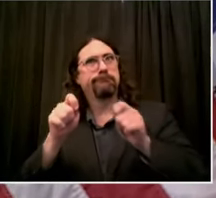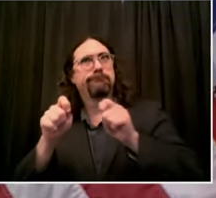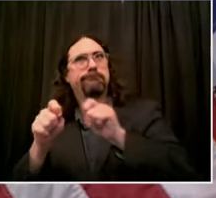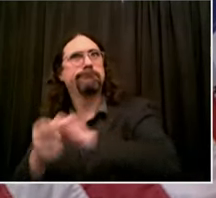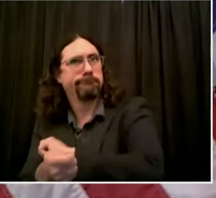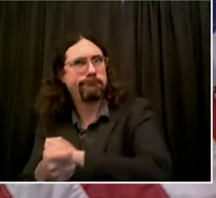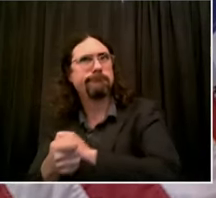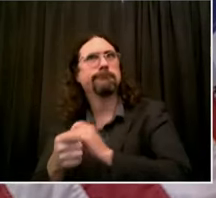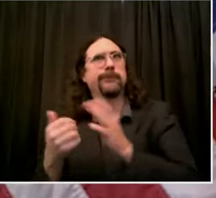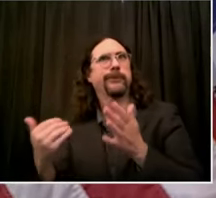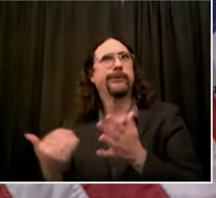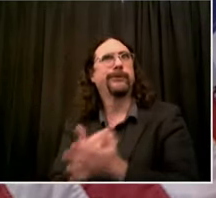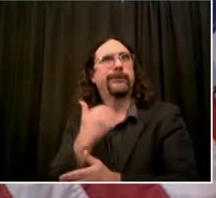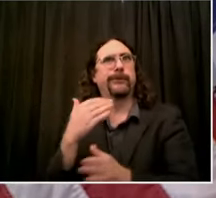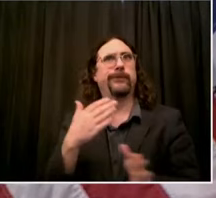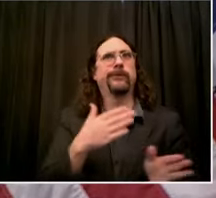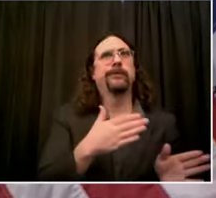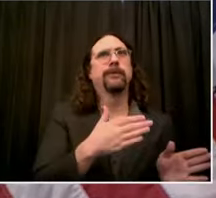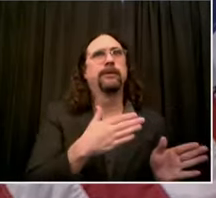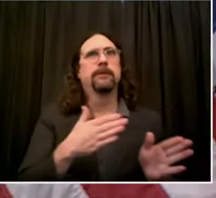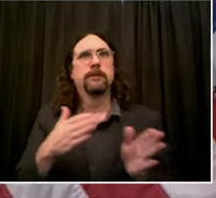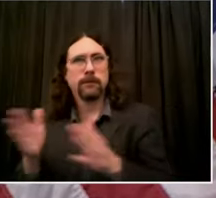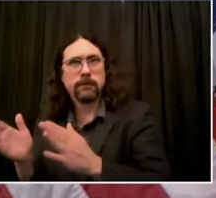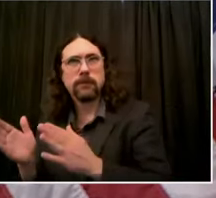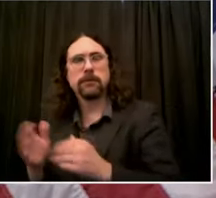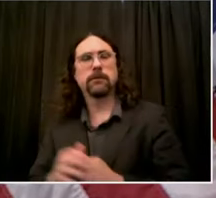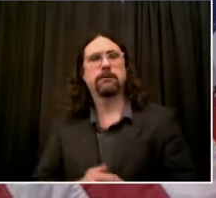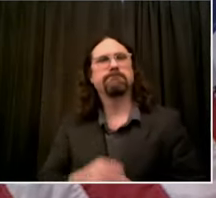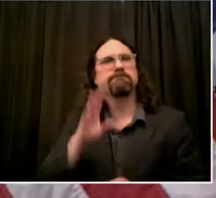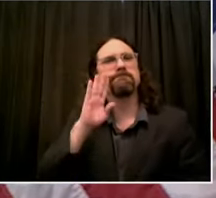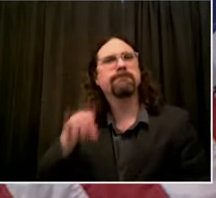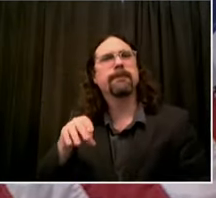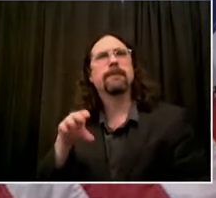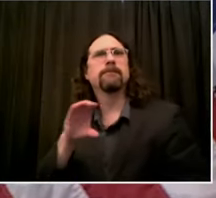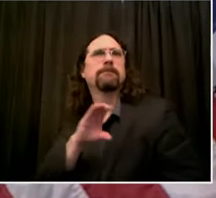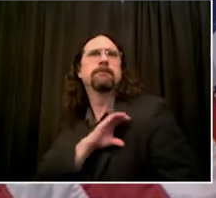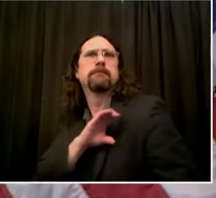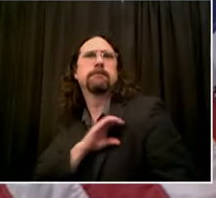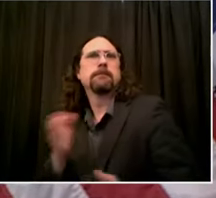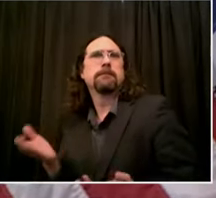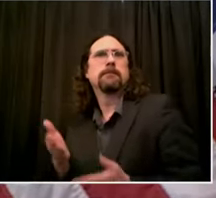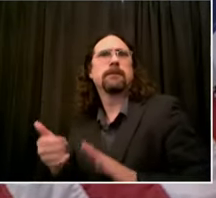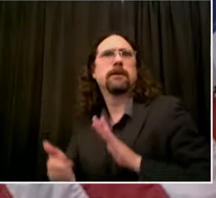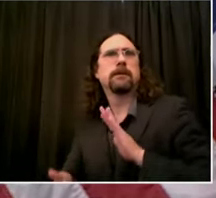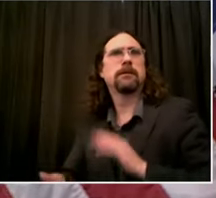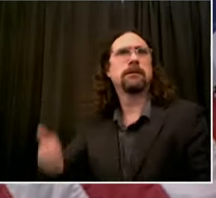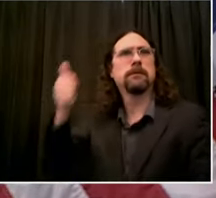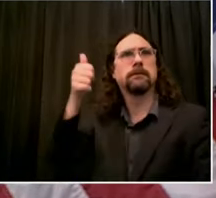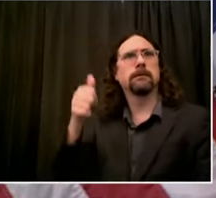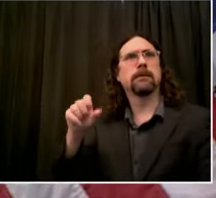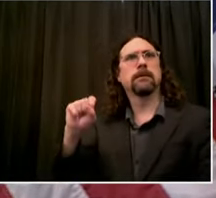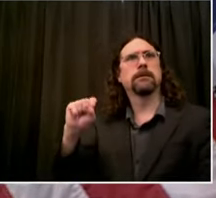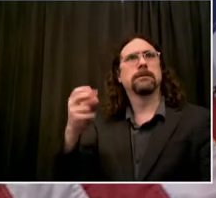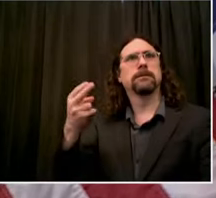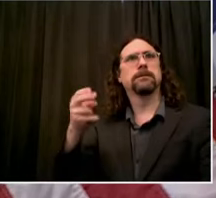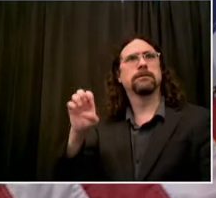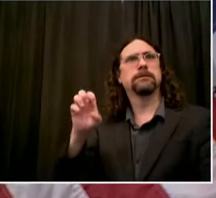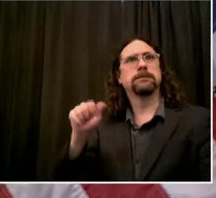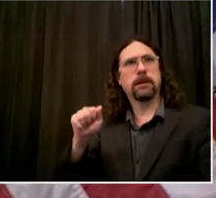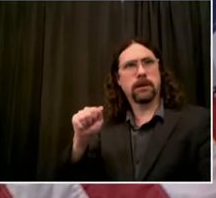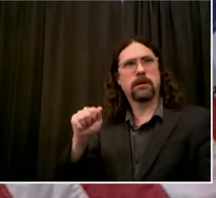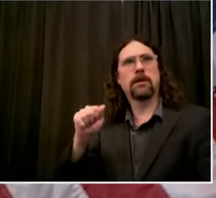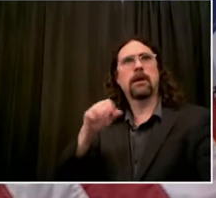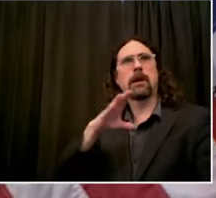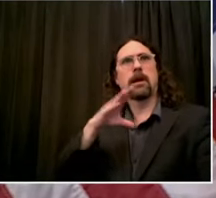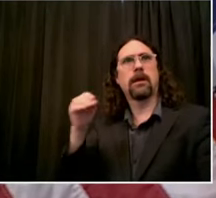Deputy Commissioner Dean Fulahan. I want to thank both of them. We have all been talking constantly over these last 6 days. Both of